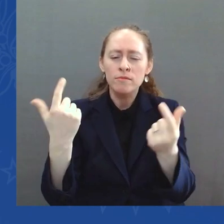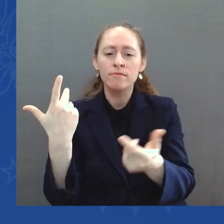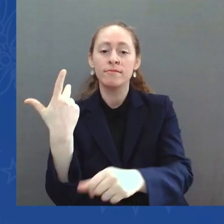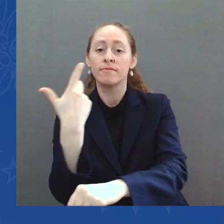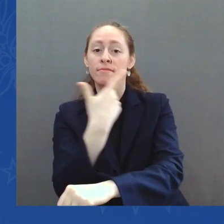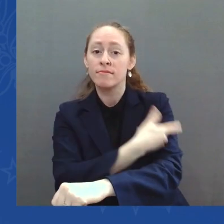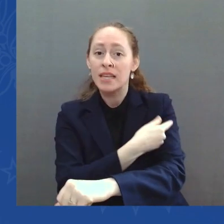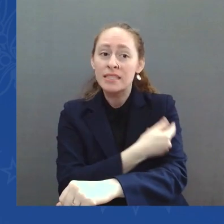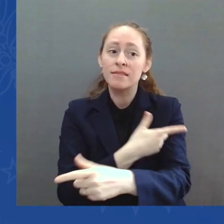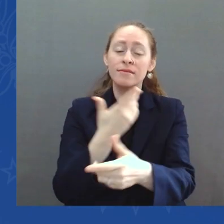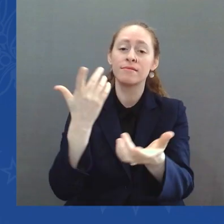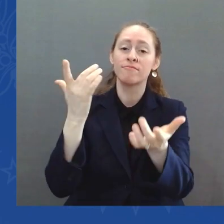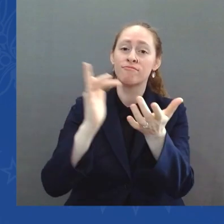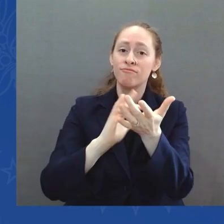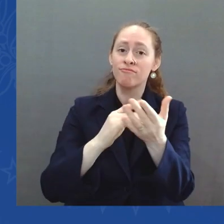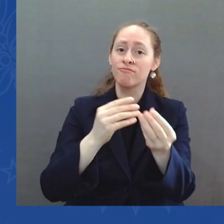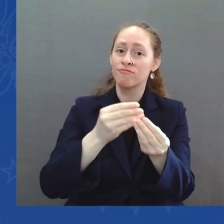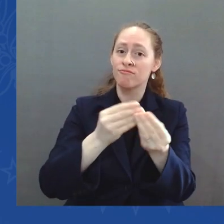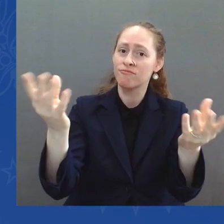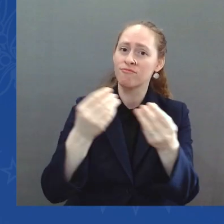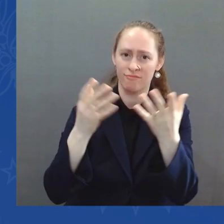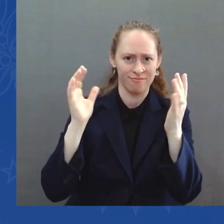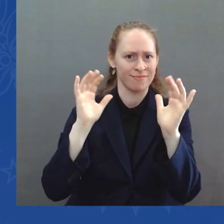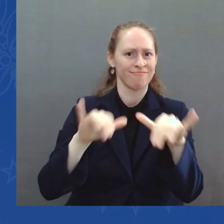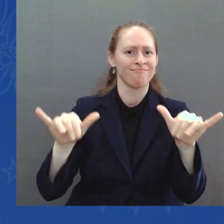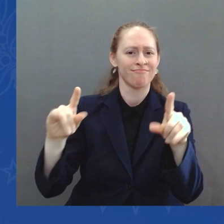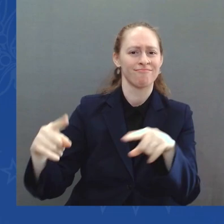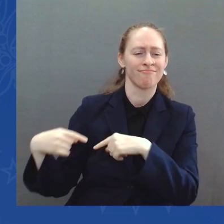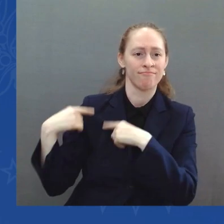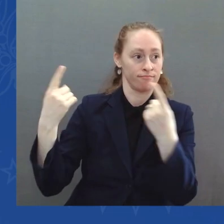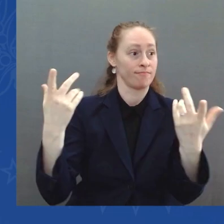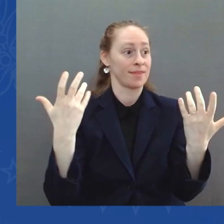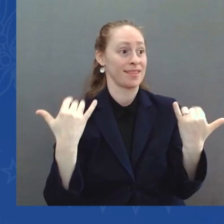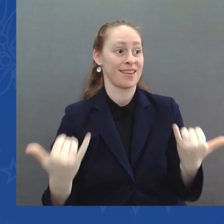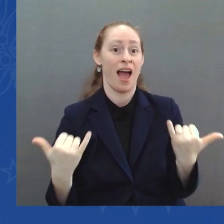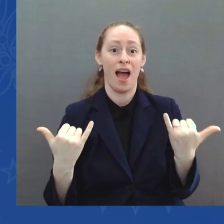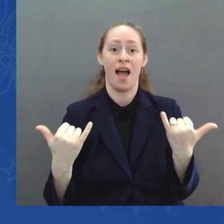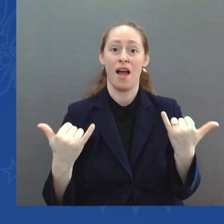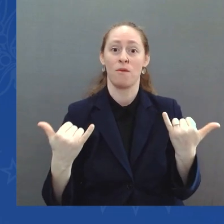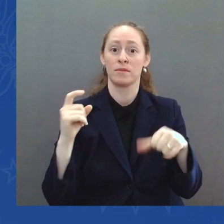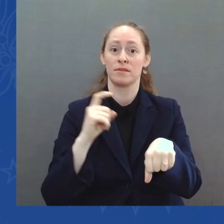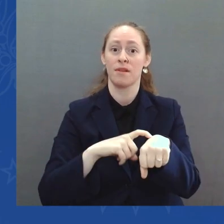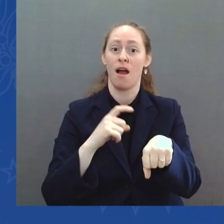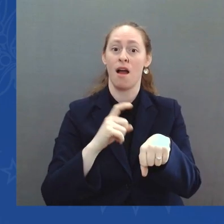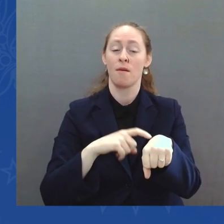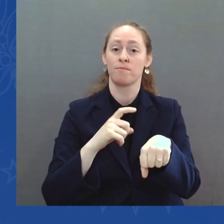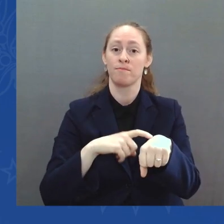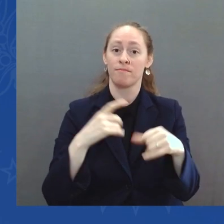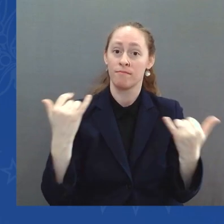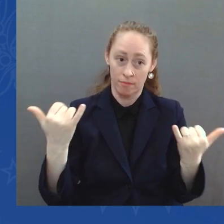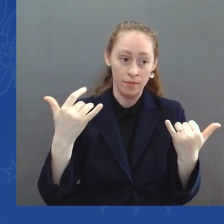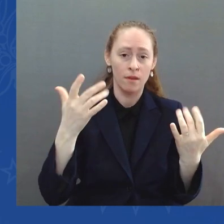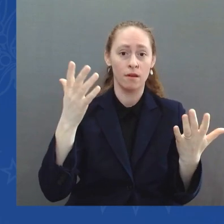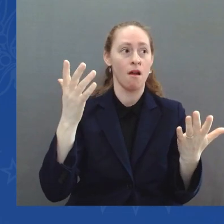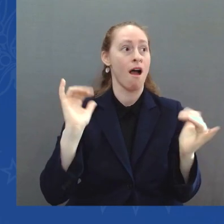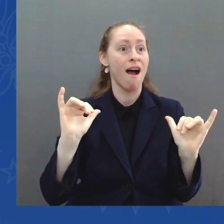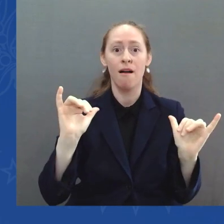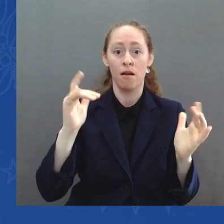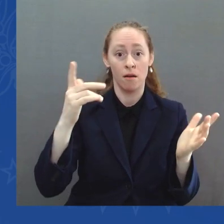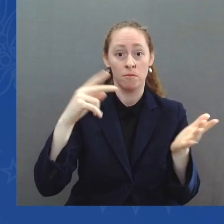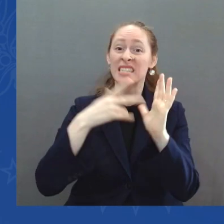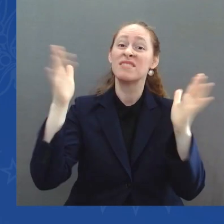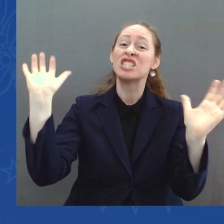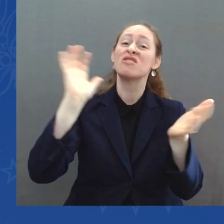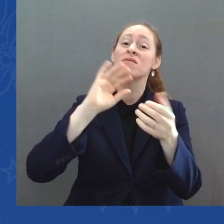pandemic. Does not mean that COVID-19 is over. It means that COVID-19 no longer controls our lives. That's what it